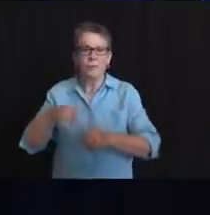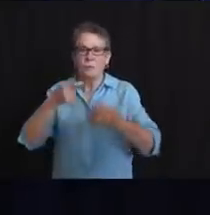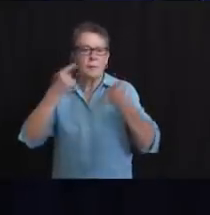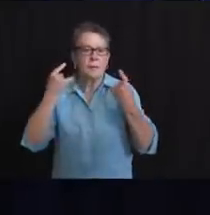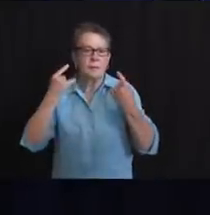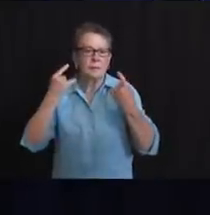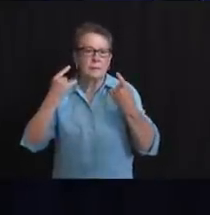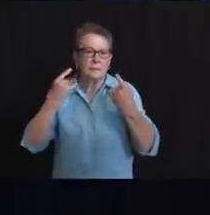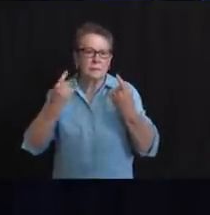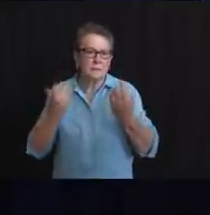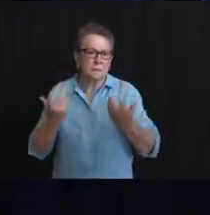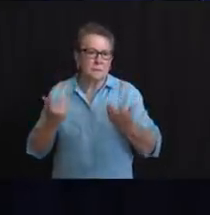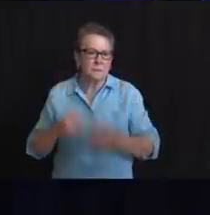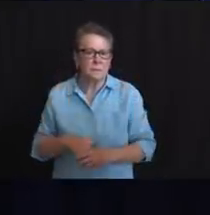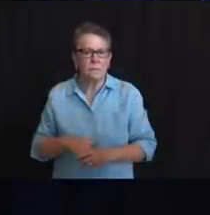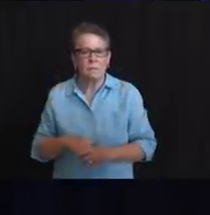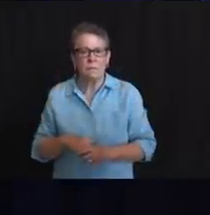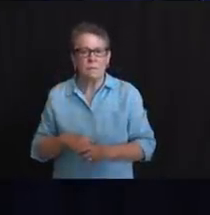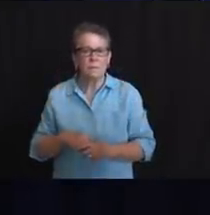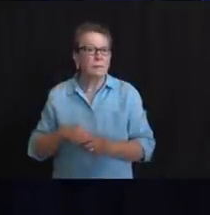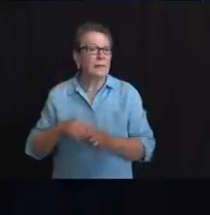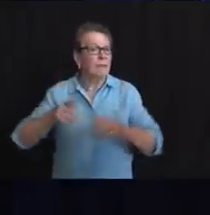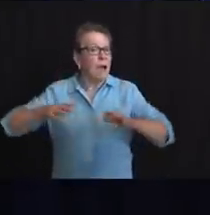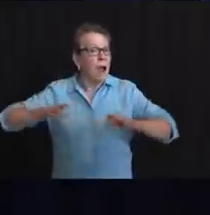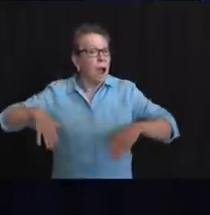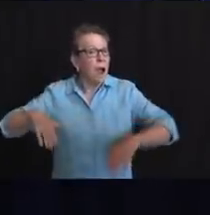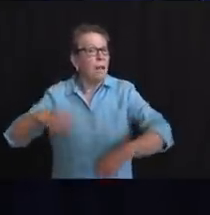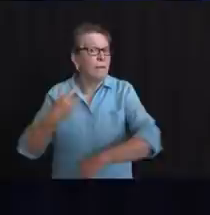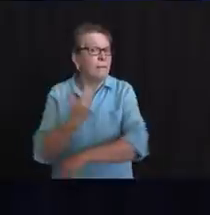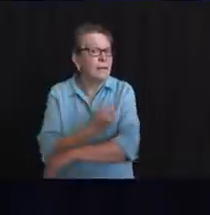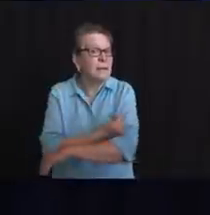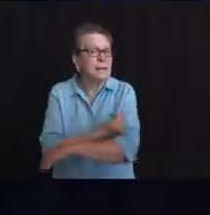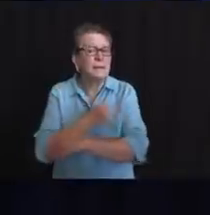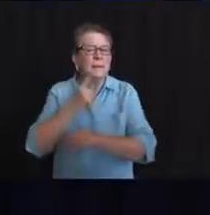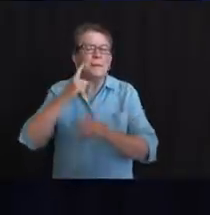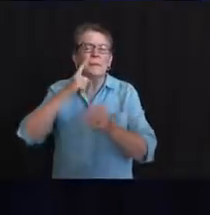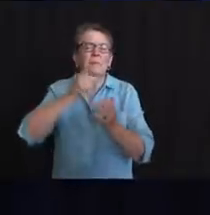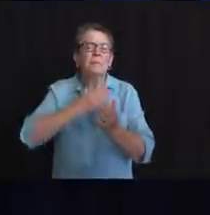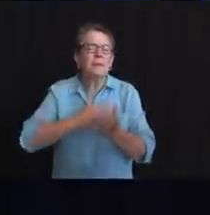been vaccinated yet to visit